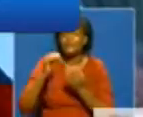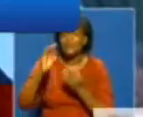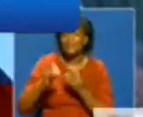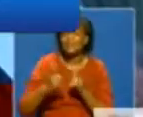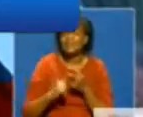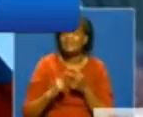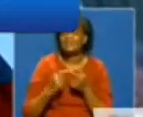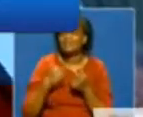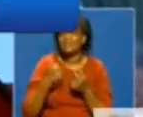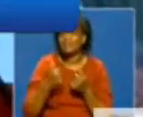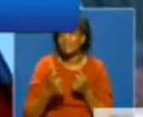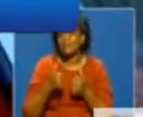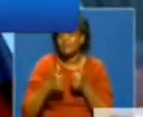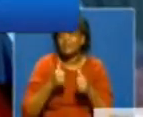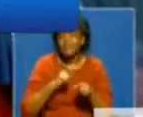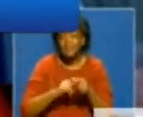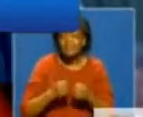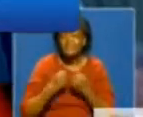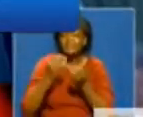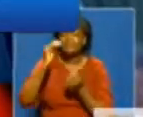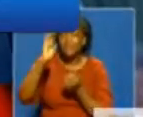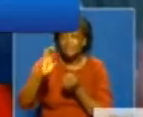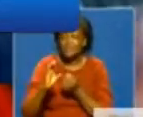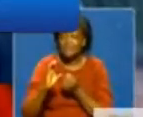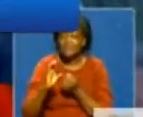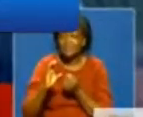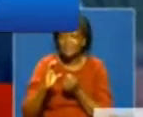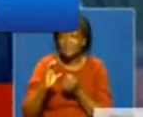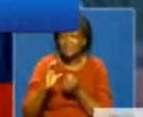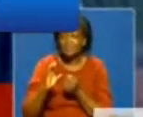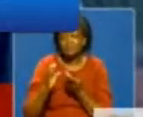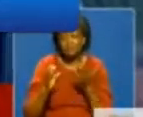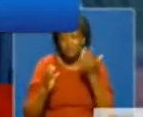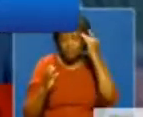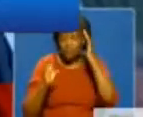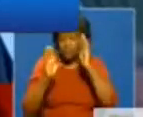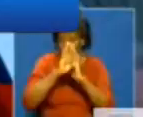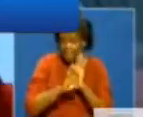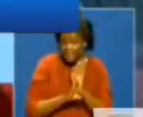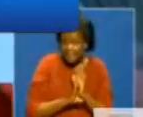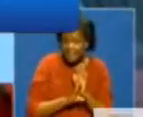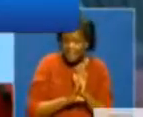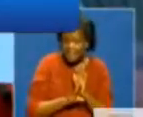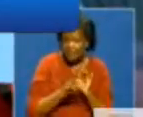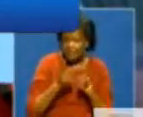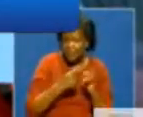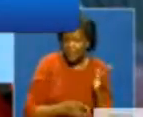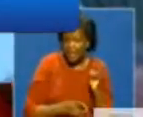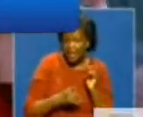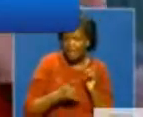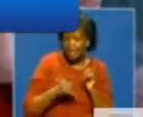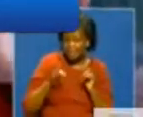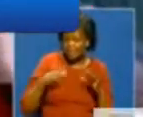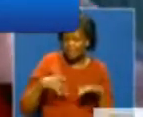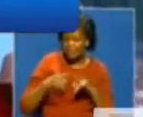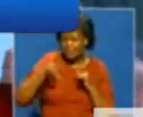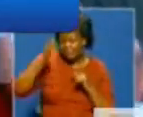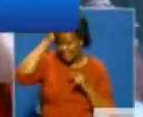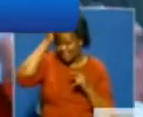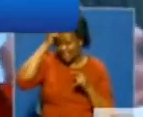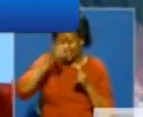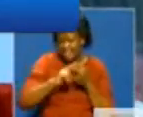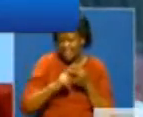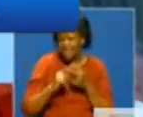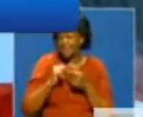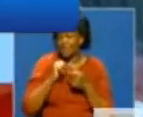hurdle. Once it is presented, and you know the bill has been generated by Wanjiku, and there is no obligation